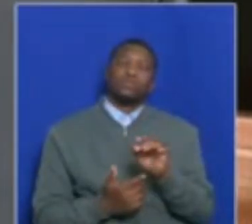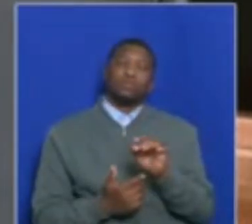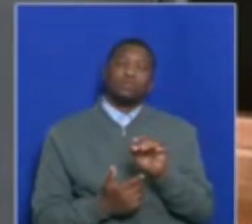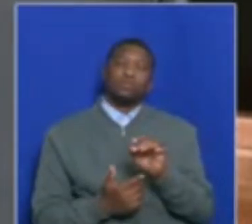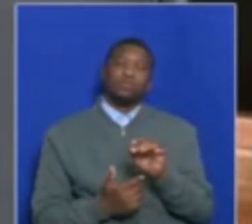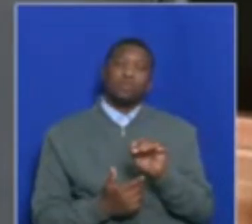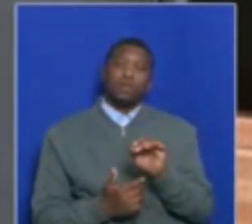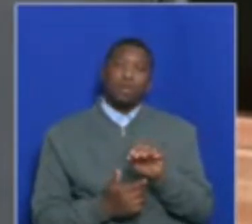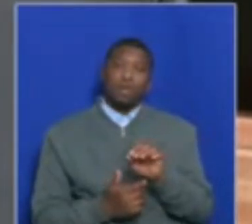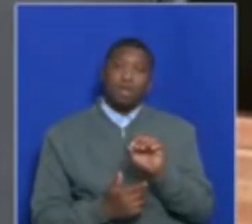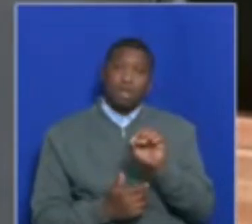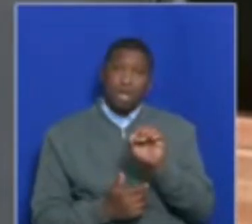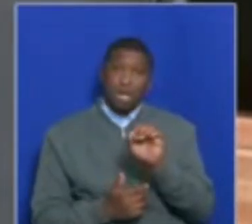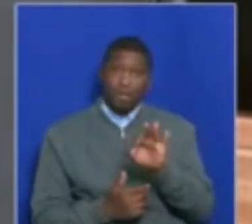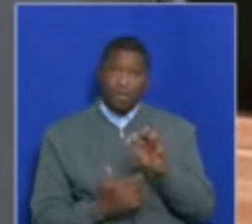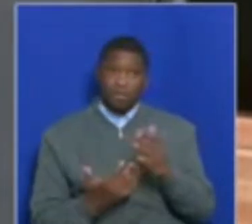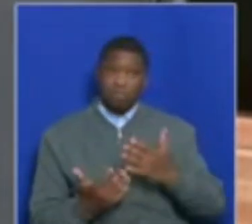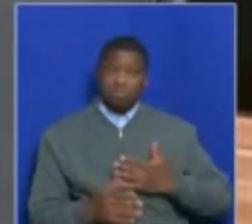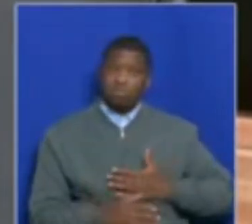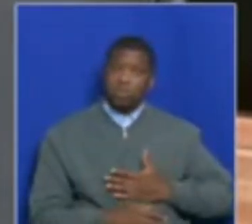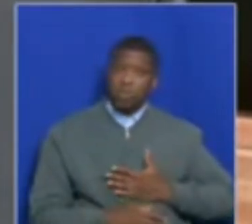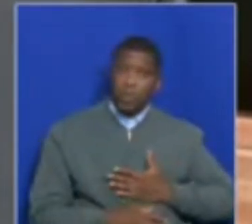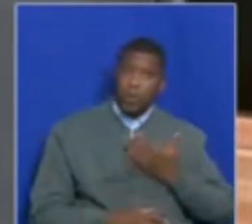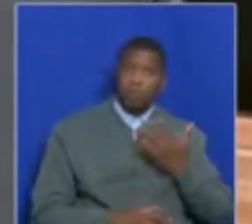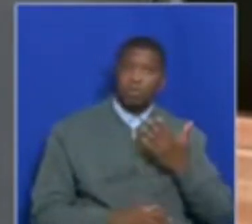before you were able to arrest someone